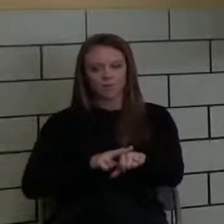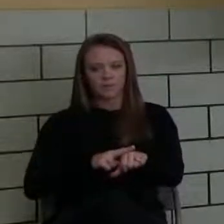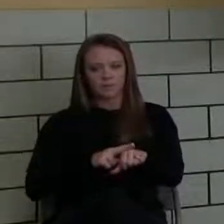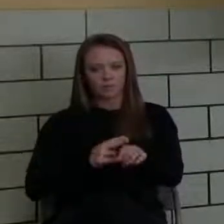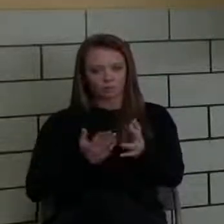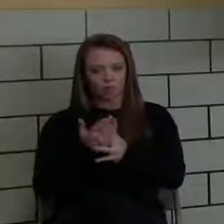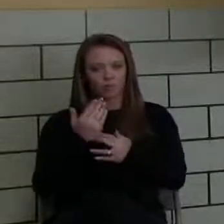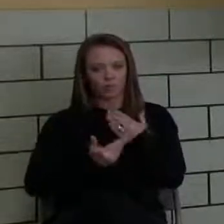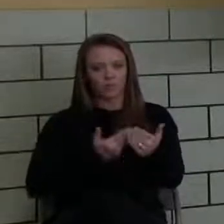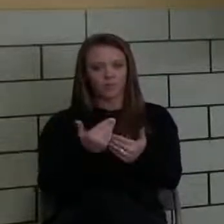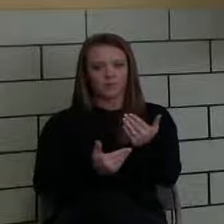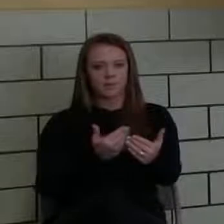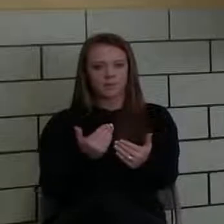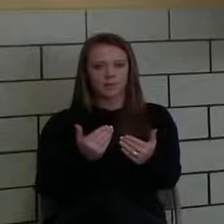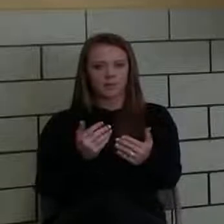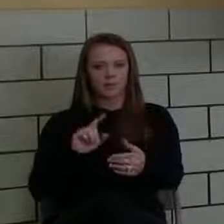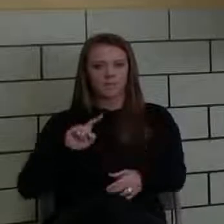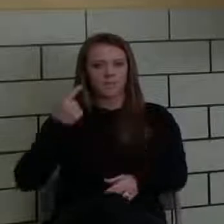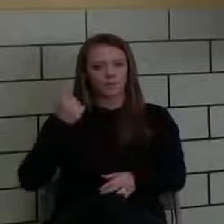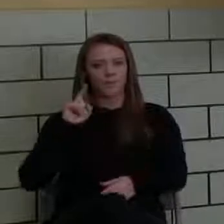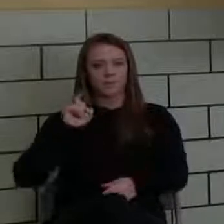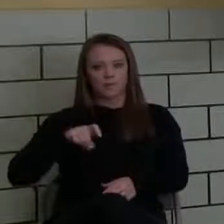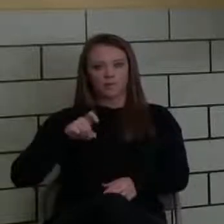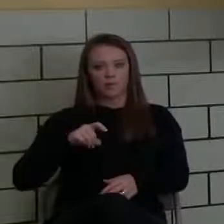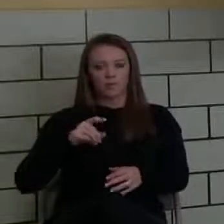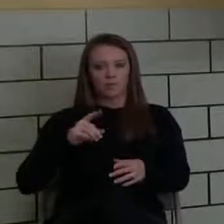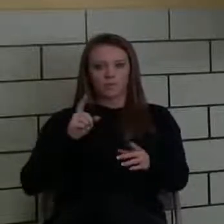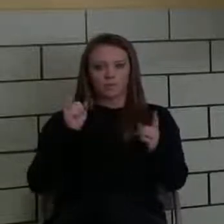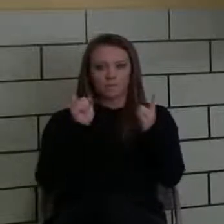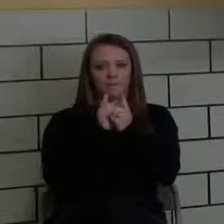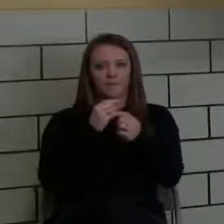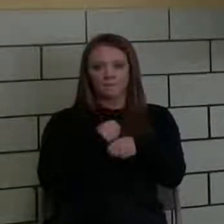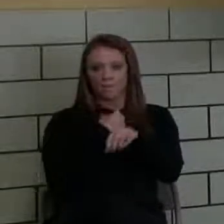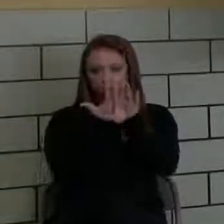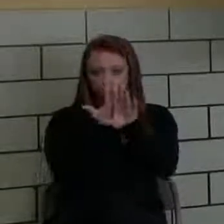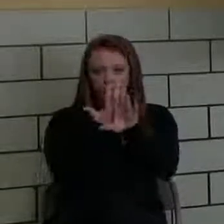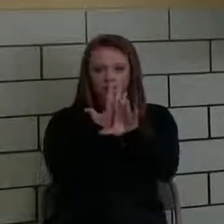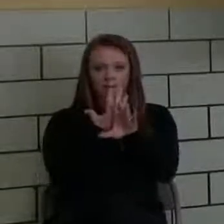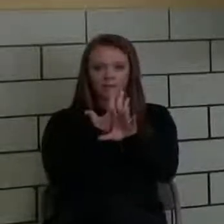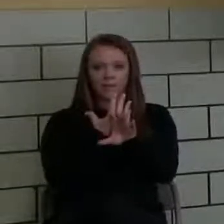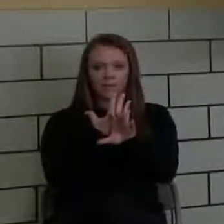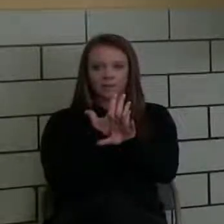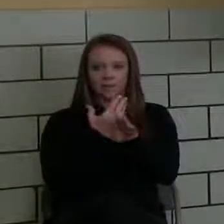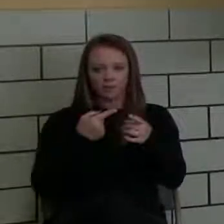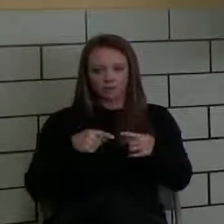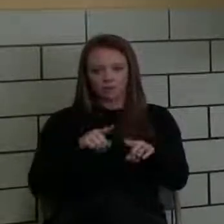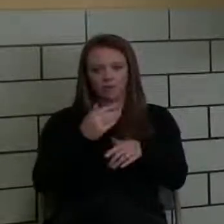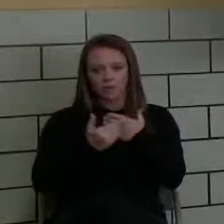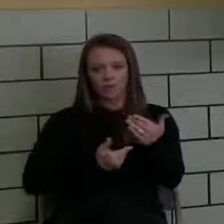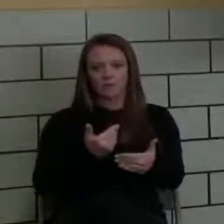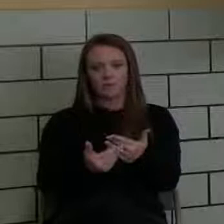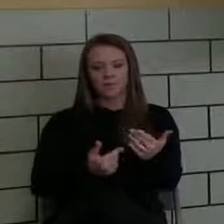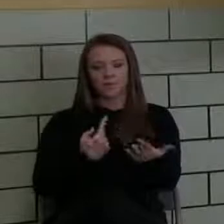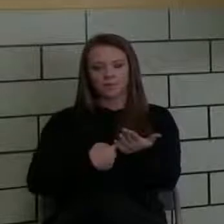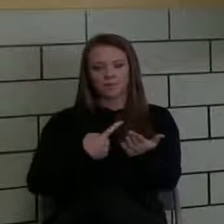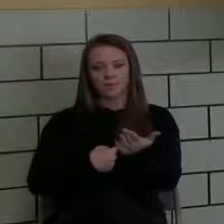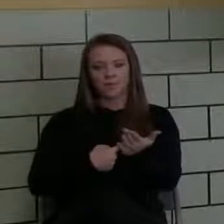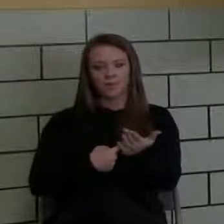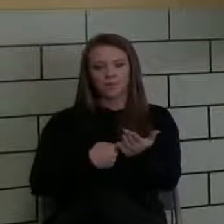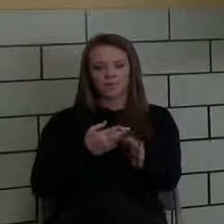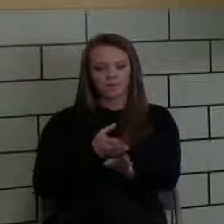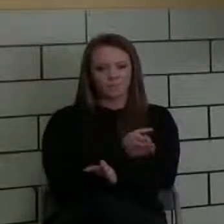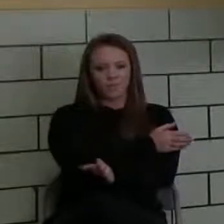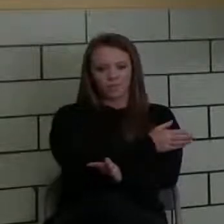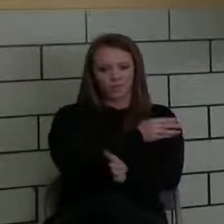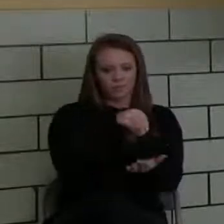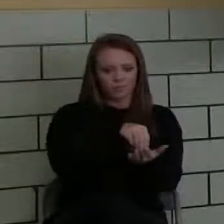met first off virtually with the business owners and property owners along this corridor, and we talked through, before we even had